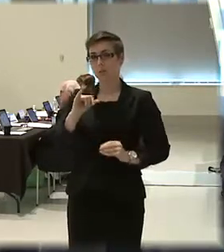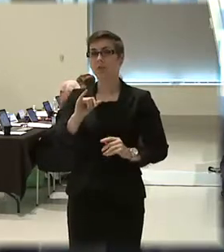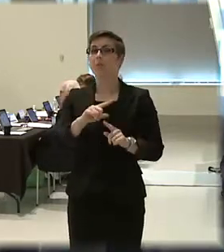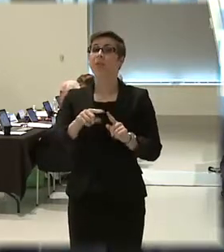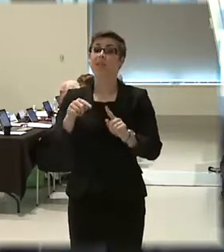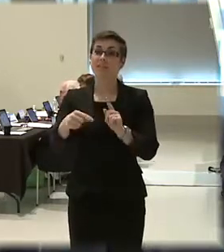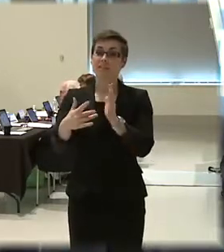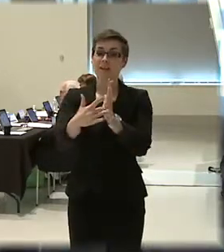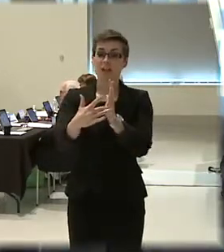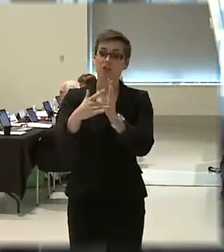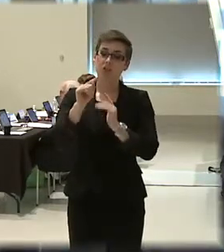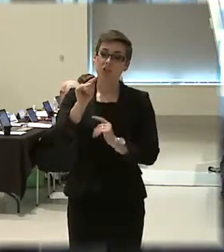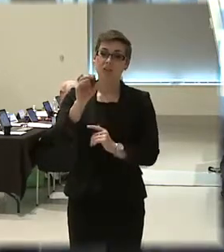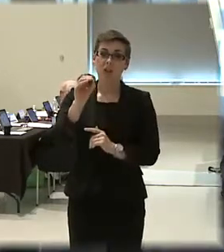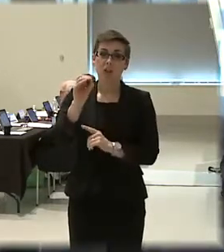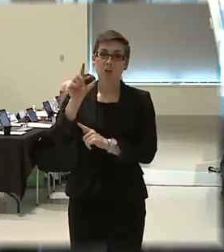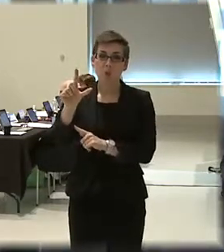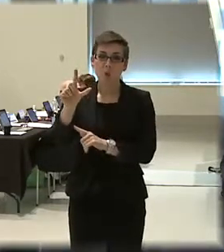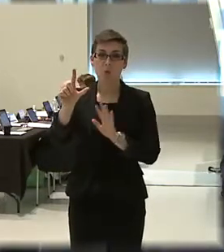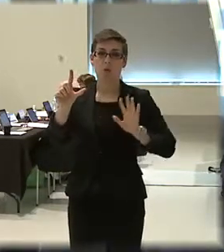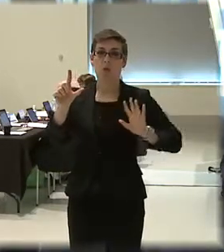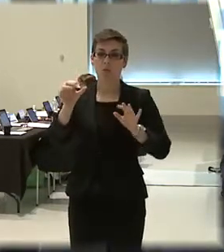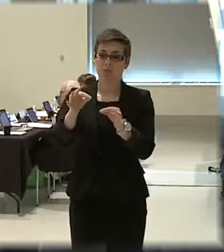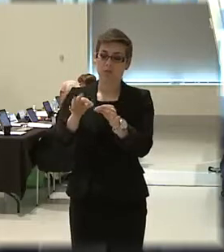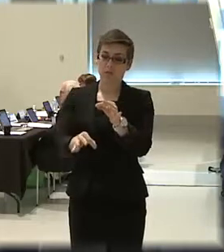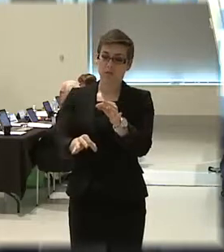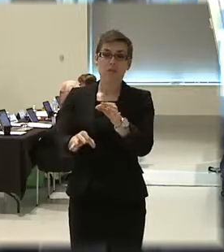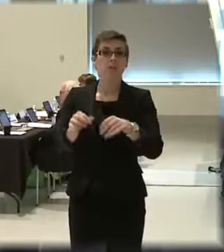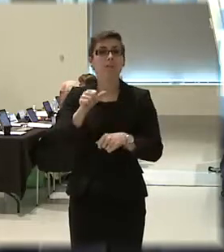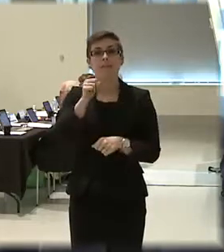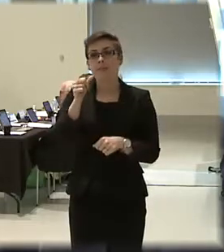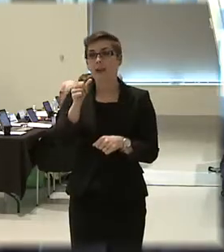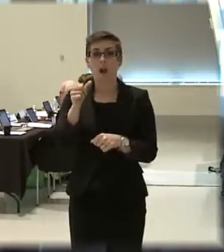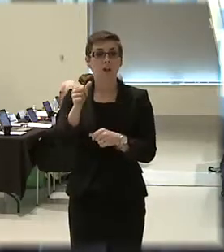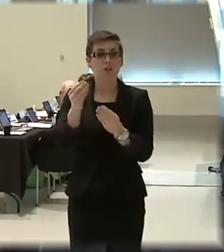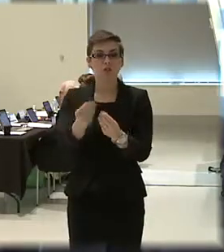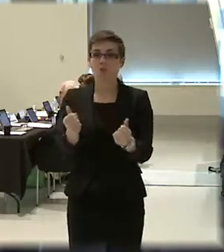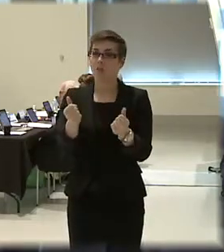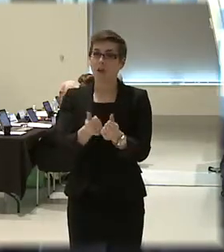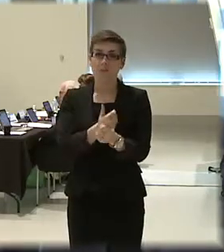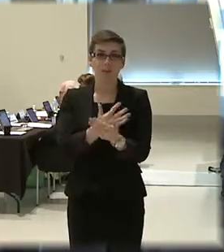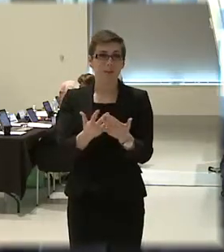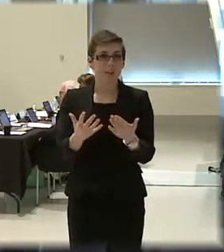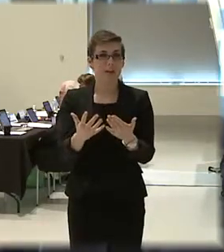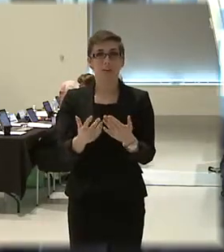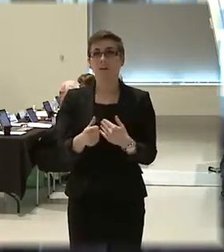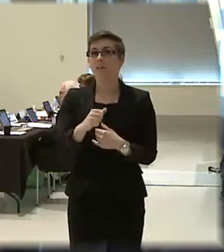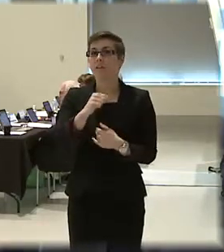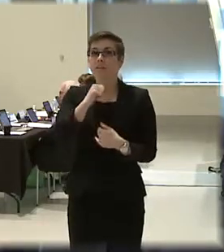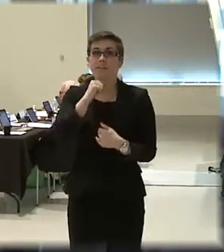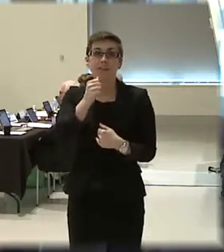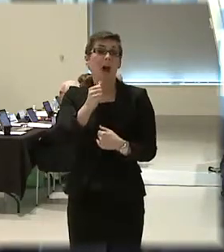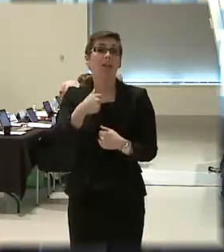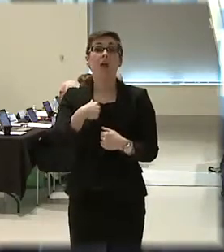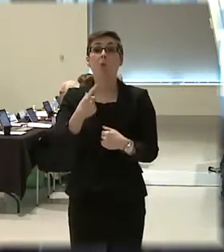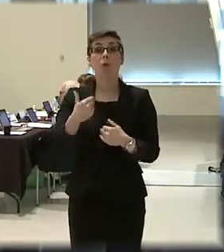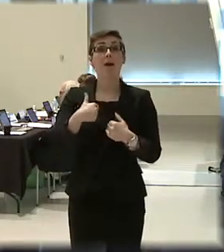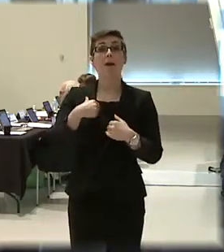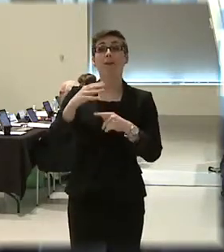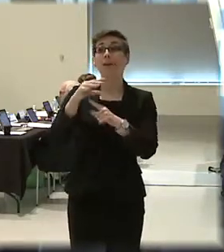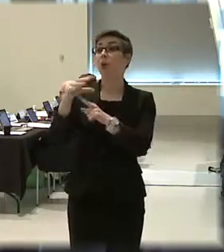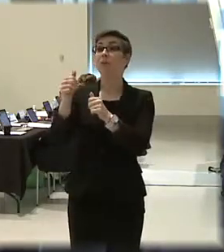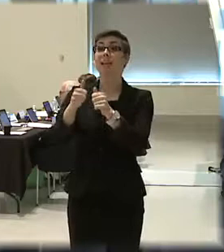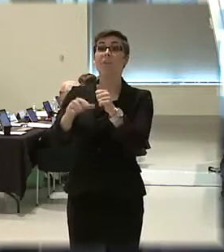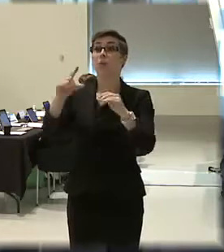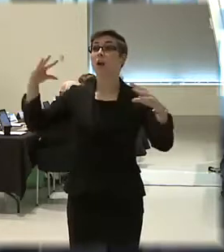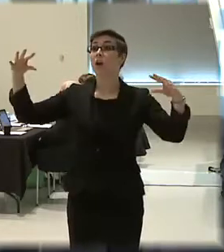a tool, simply a tool. It's not all-encompassing. It's not going to be all-encompassing, eye in the sky, and give all of